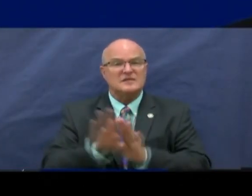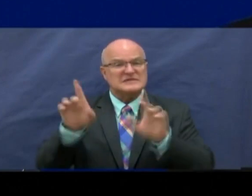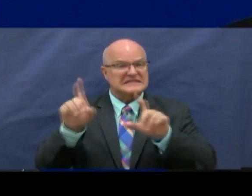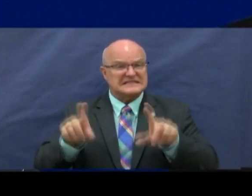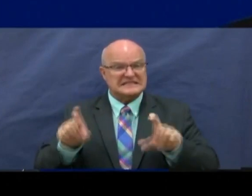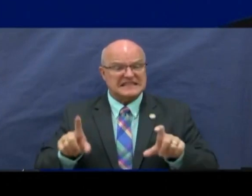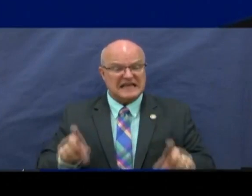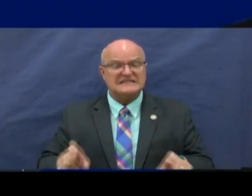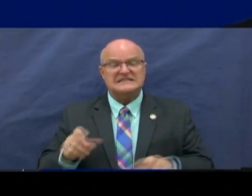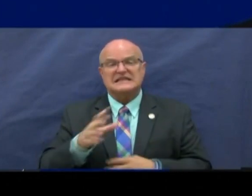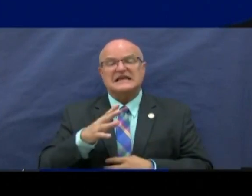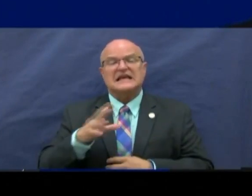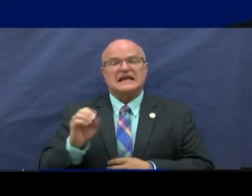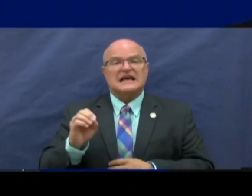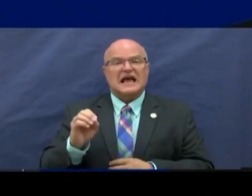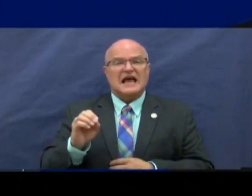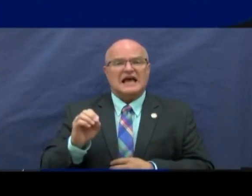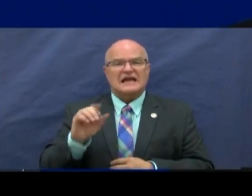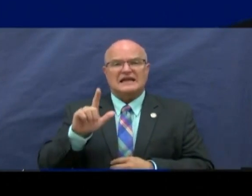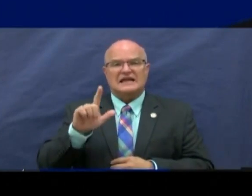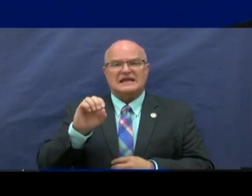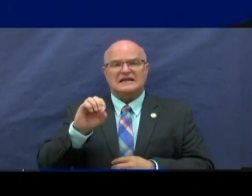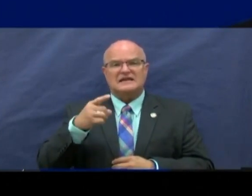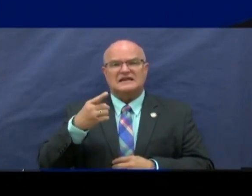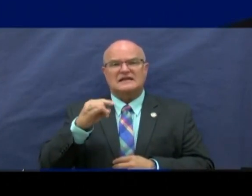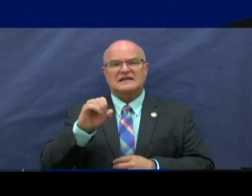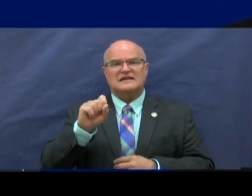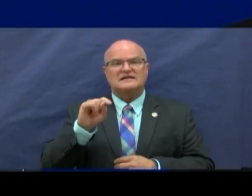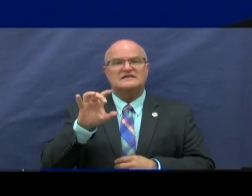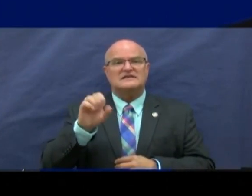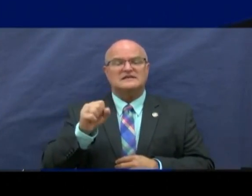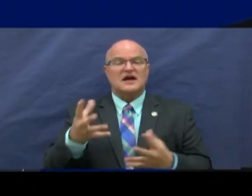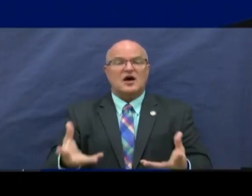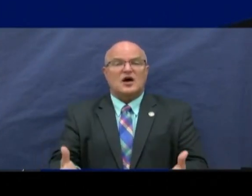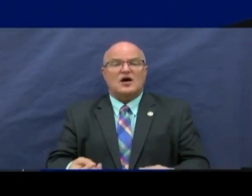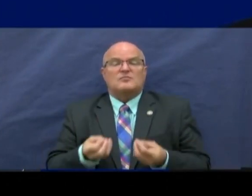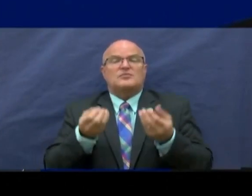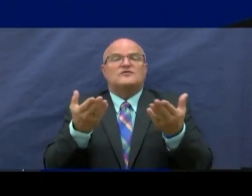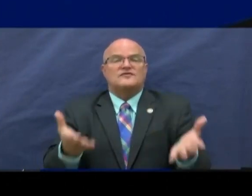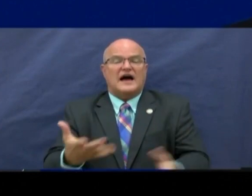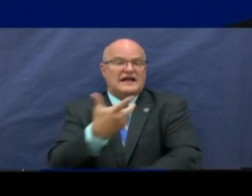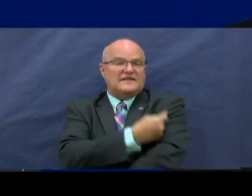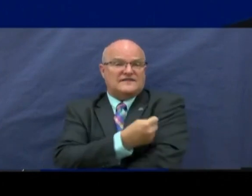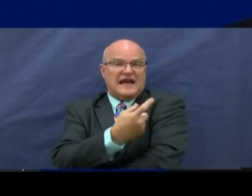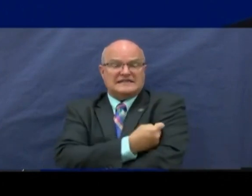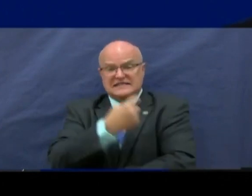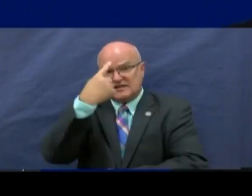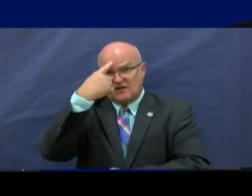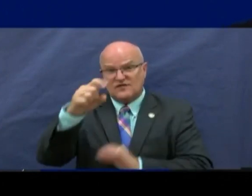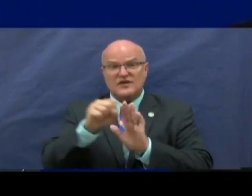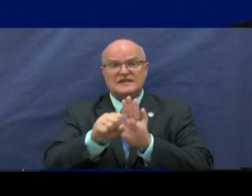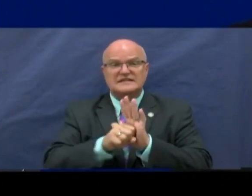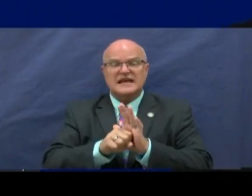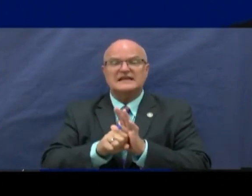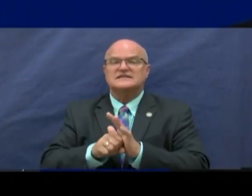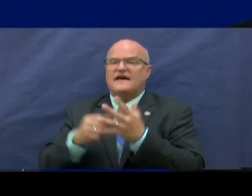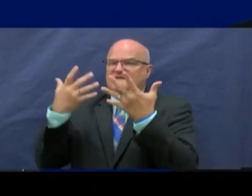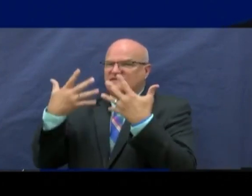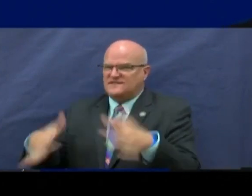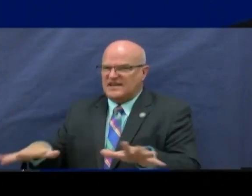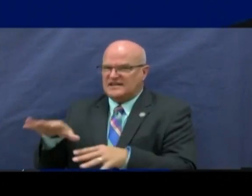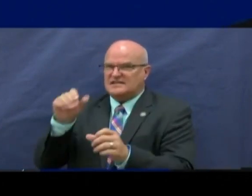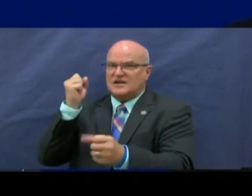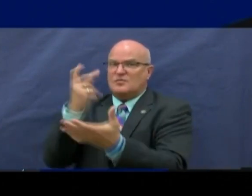testing, and logistics of providing the vaccine to the states when they are approved by the FDA and